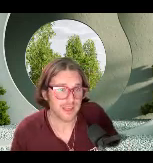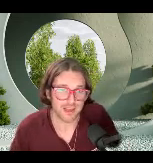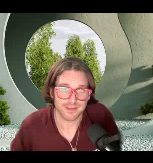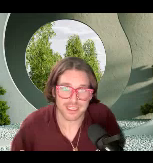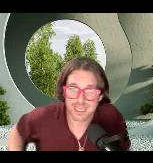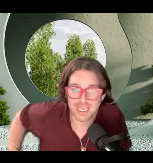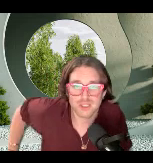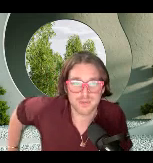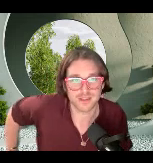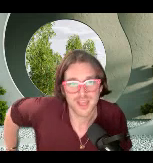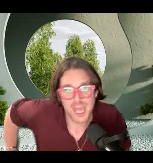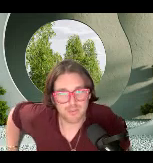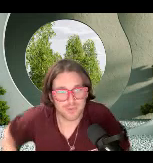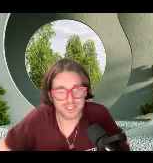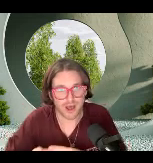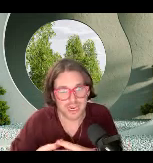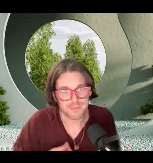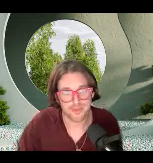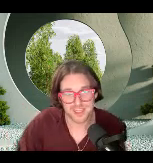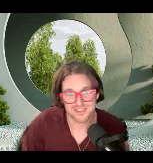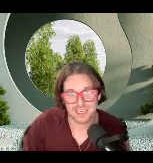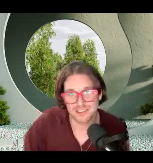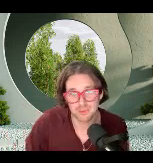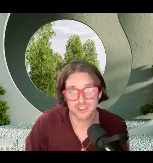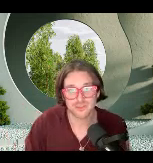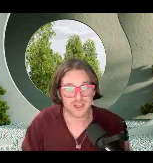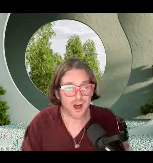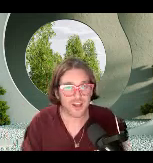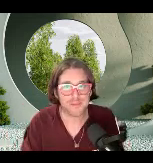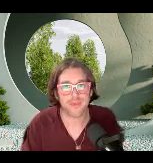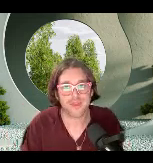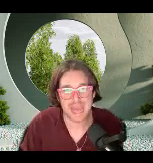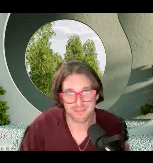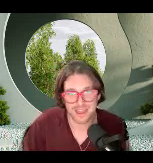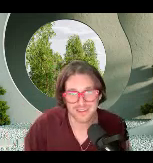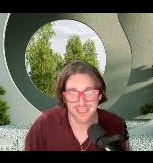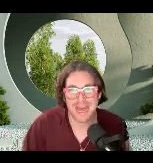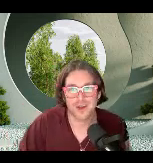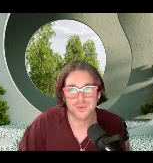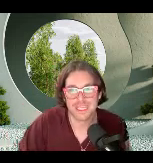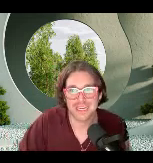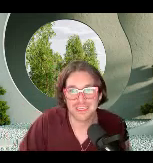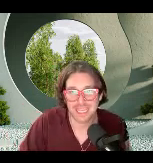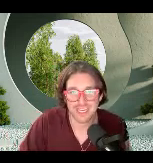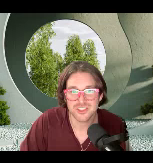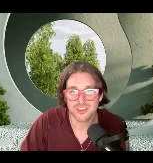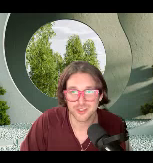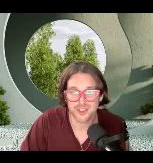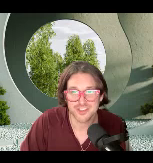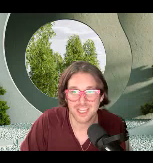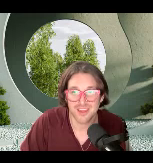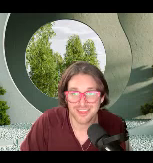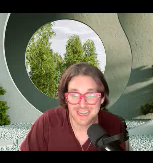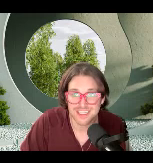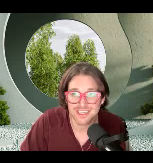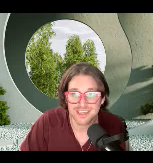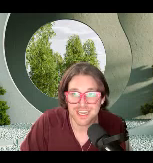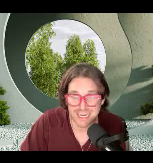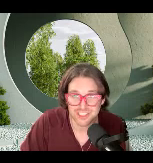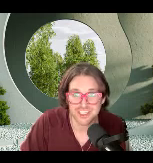multiple means of engagement. And when we talk about this area, it's all about the affect. How do we engage the learners